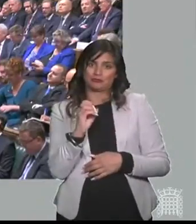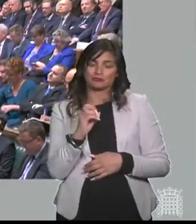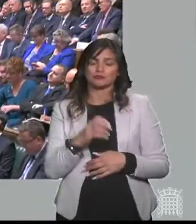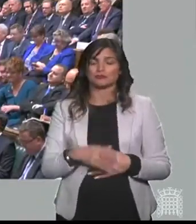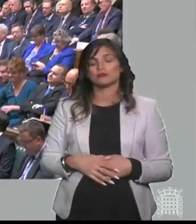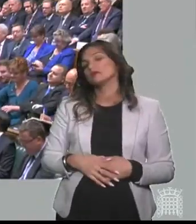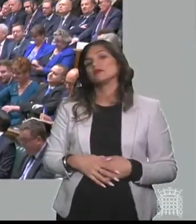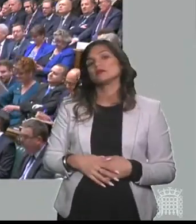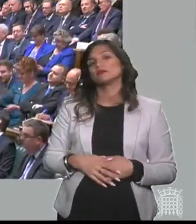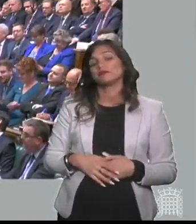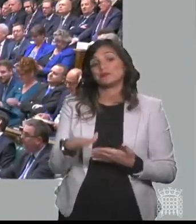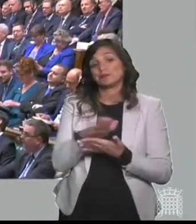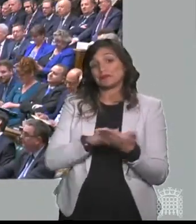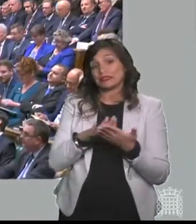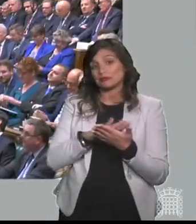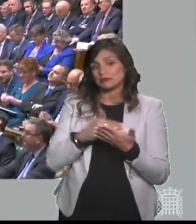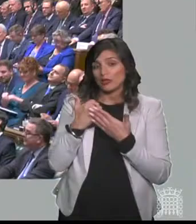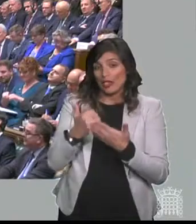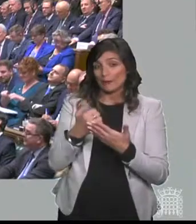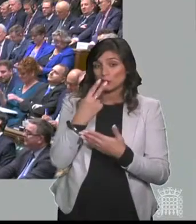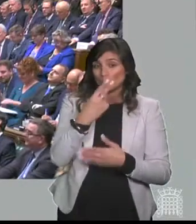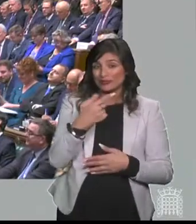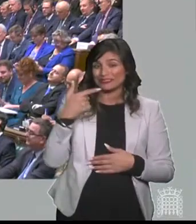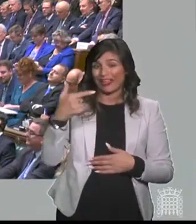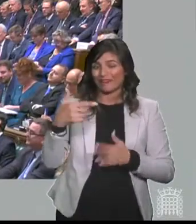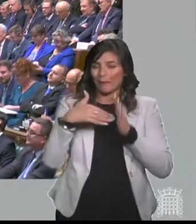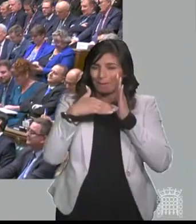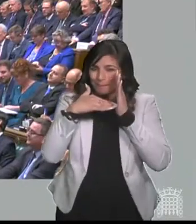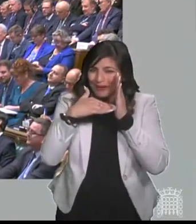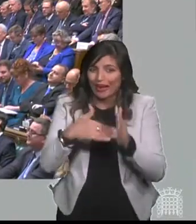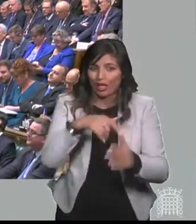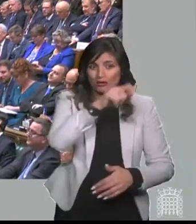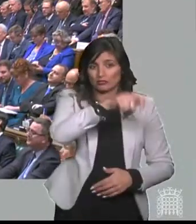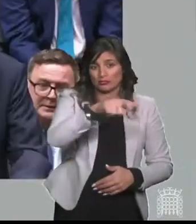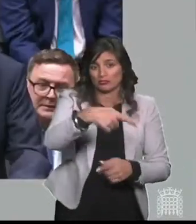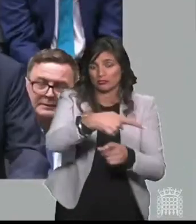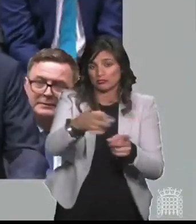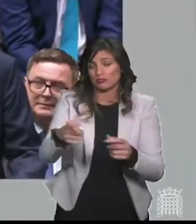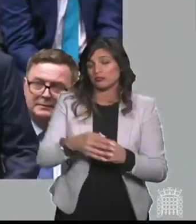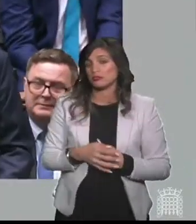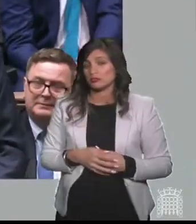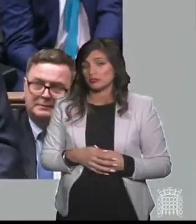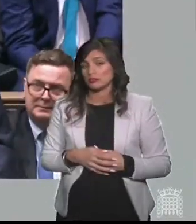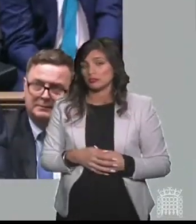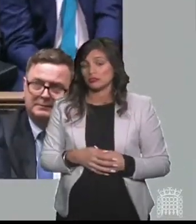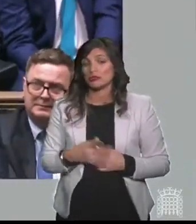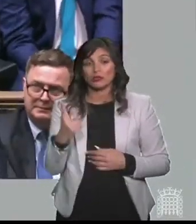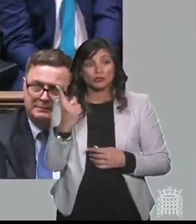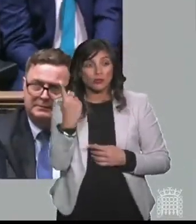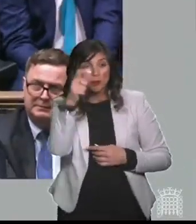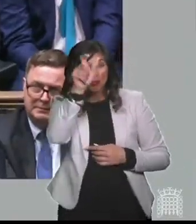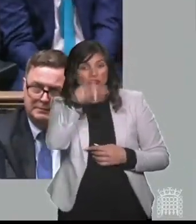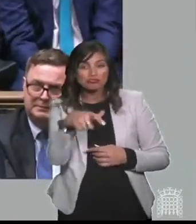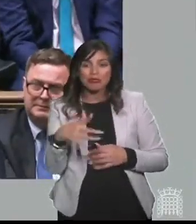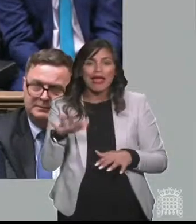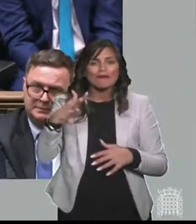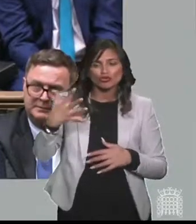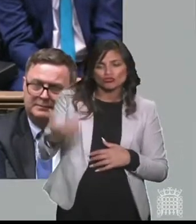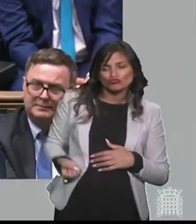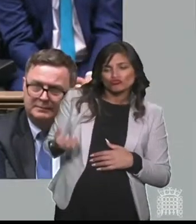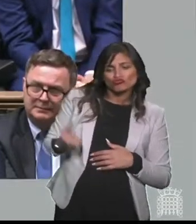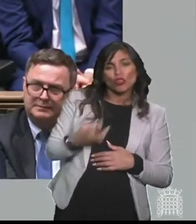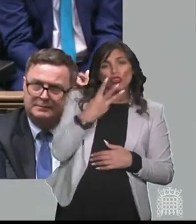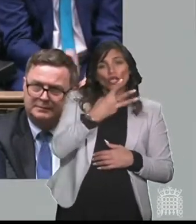10%. That change will help 27 million people. It means someone on the average salary of £35,000 will